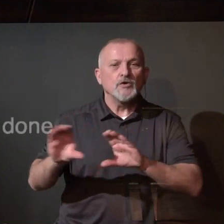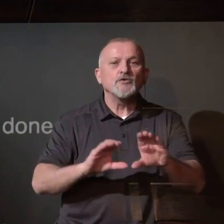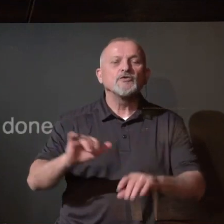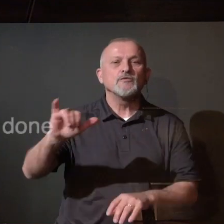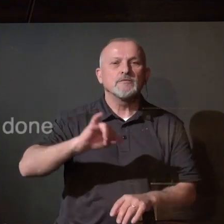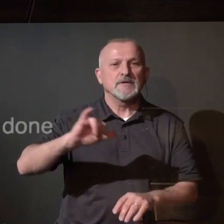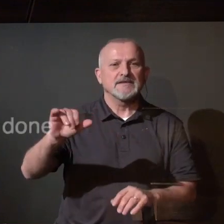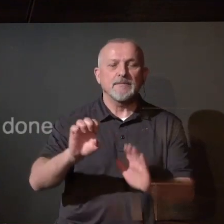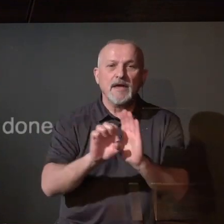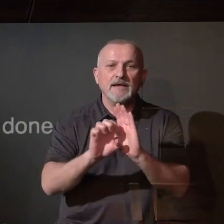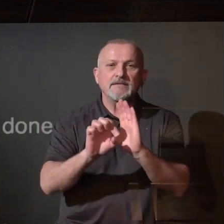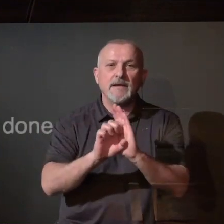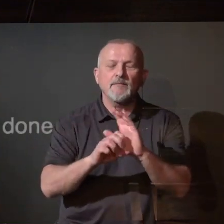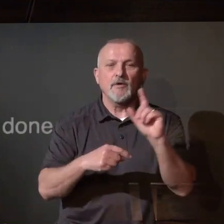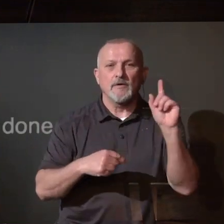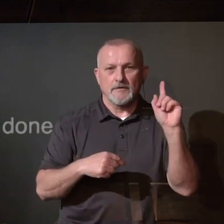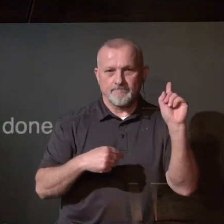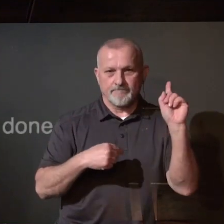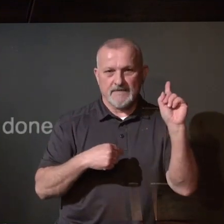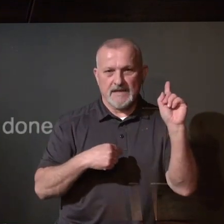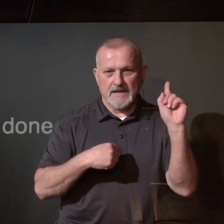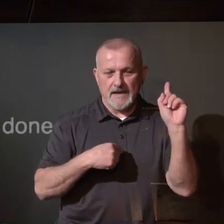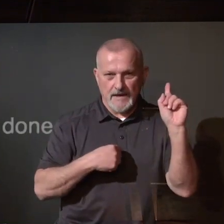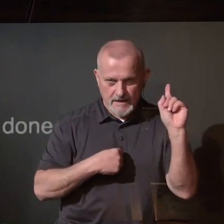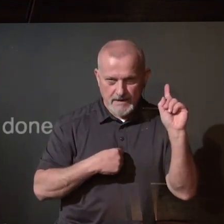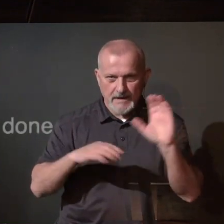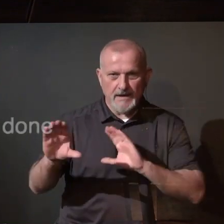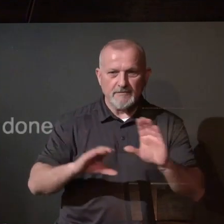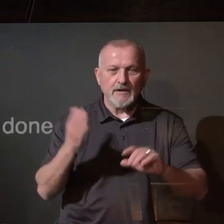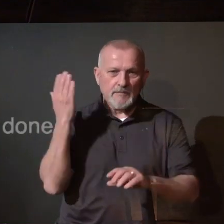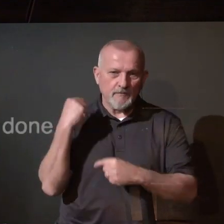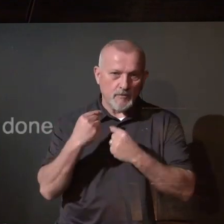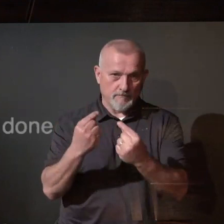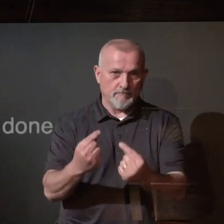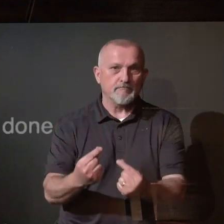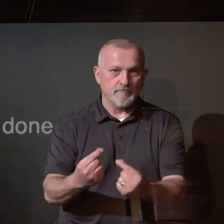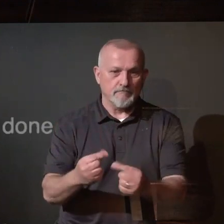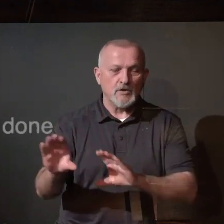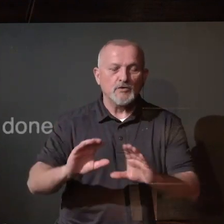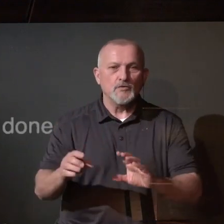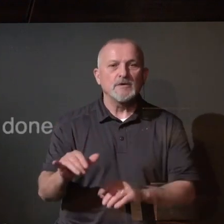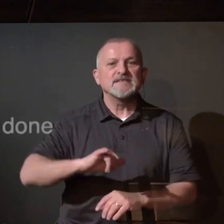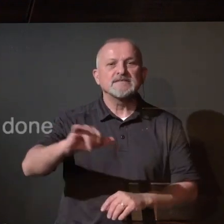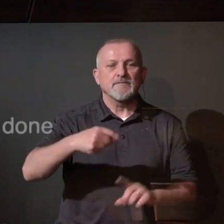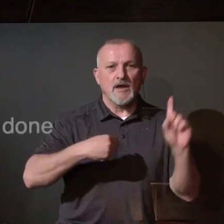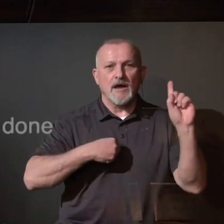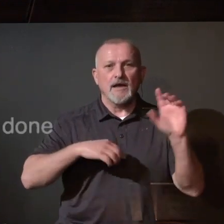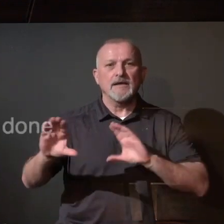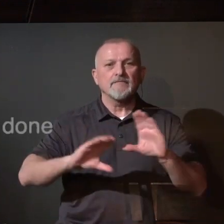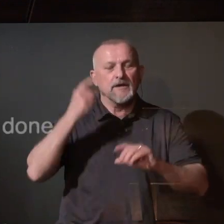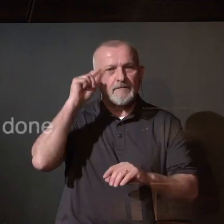example that I have given. I've given you example to follow. Do as I have done to you. What is